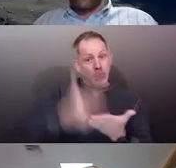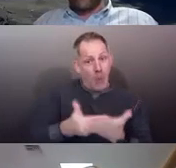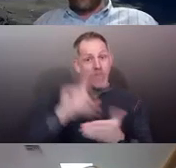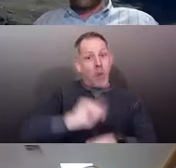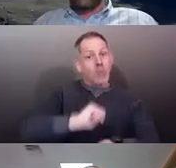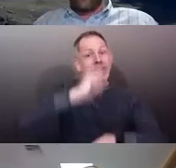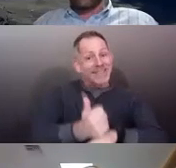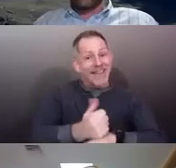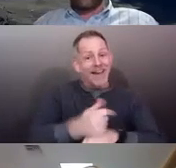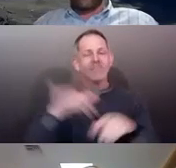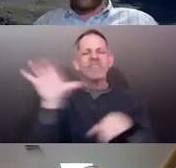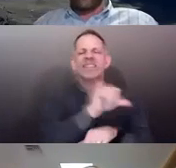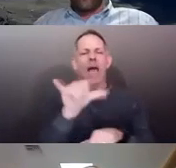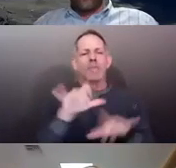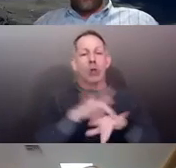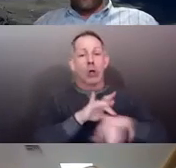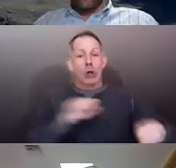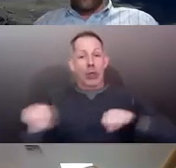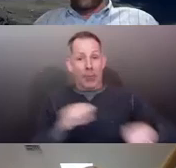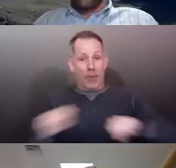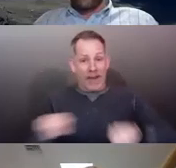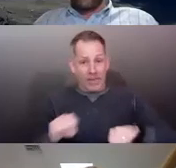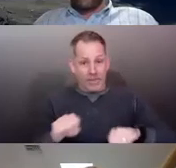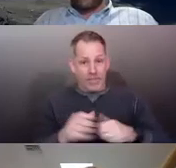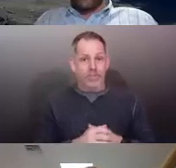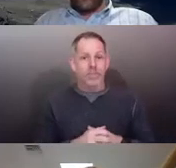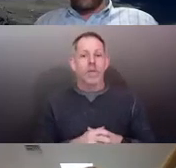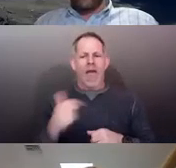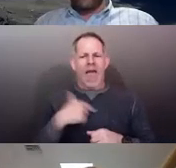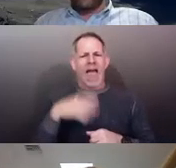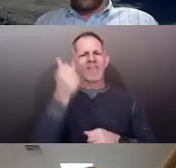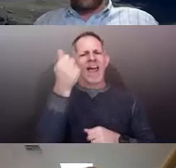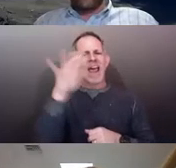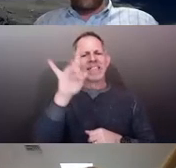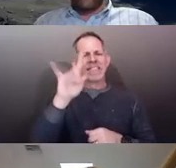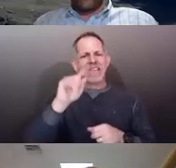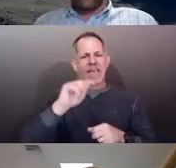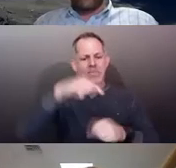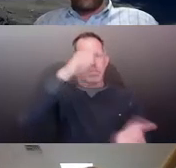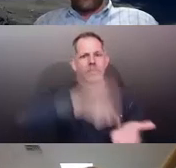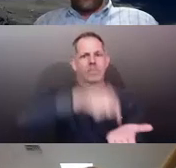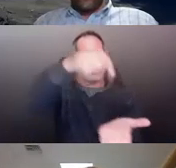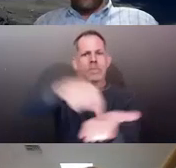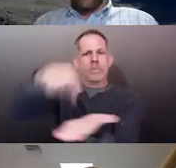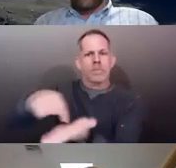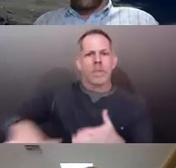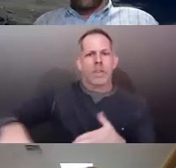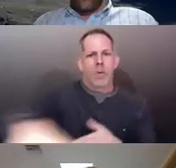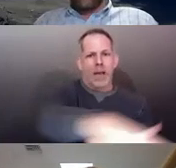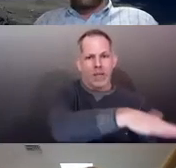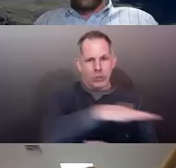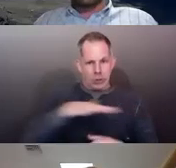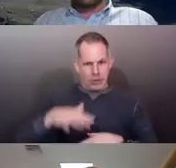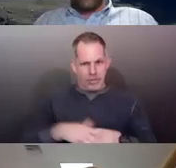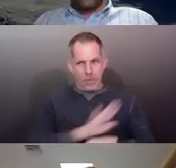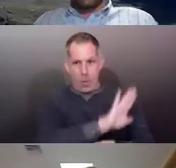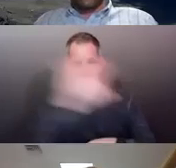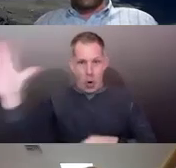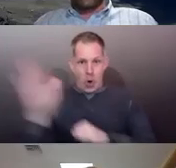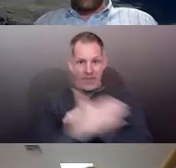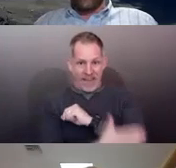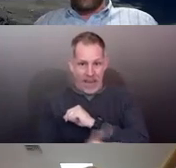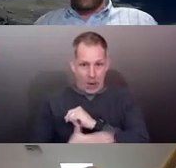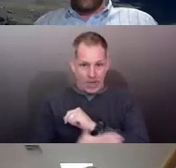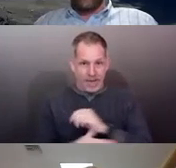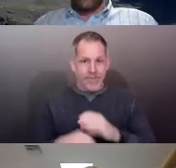over 7,000 boxes of food. The cool thing about nourishing neighborhoods, as the exec mentioned, some of that, much of it honestly,